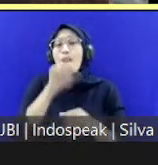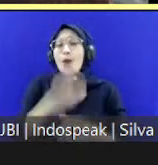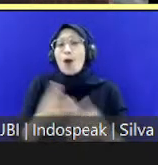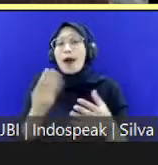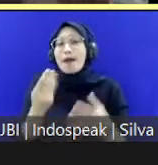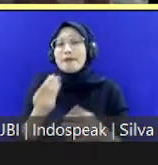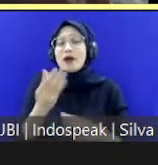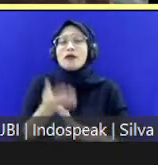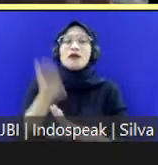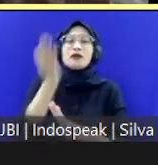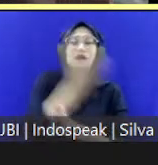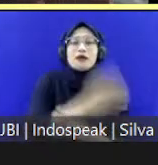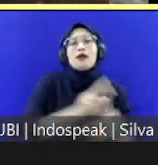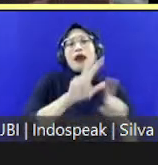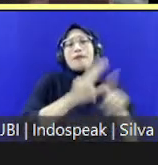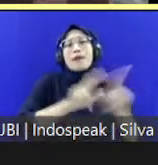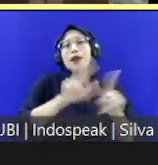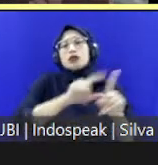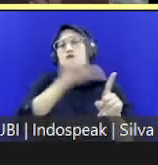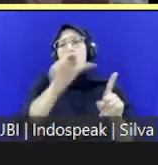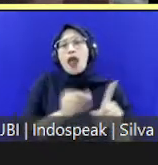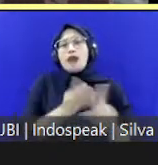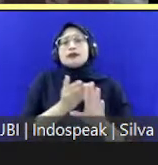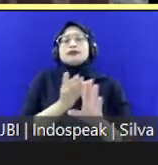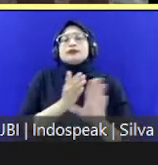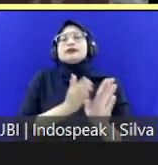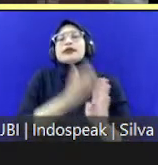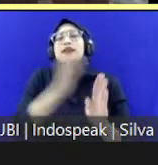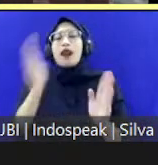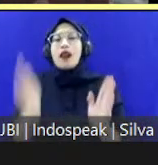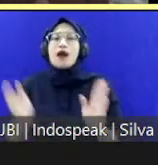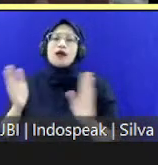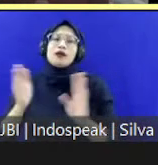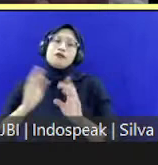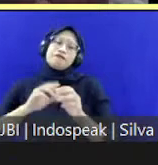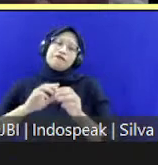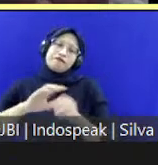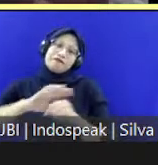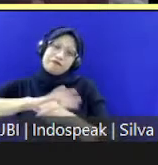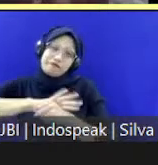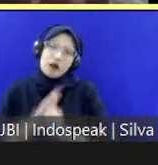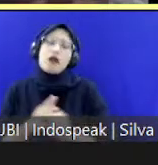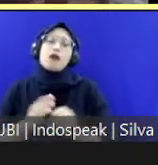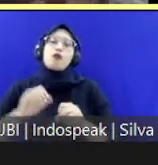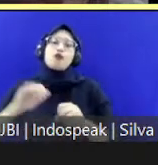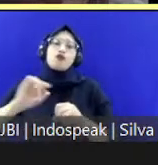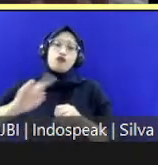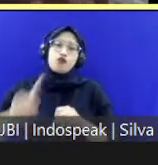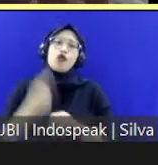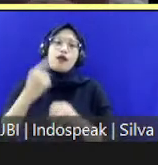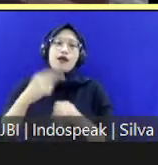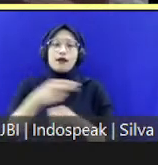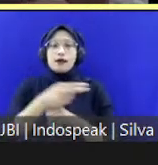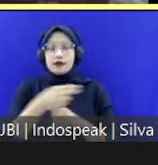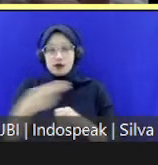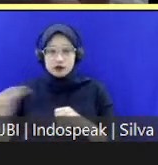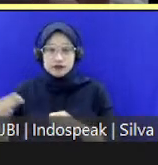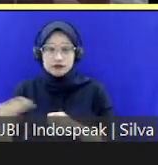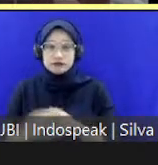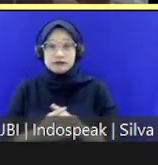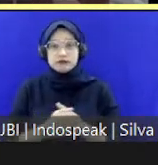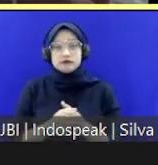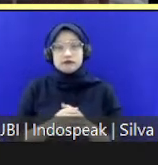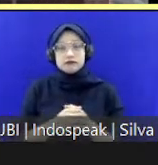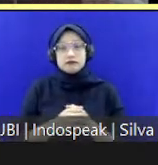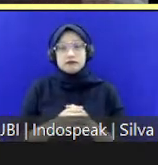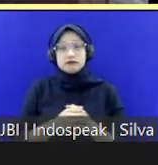pandemic, although I don't have time to elaborate on all the other examples, then I've got to highlight two of my favorite,